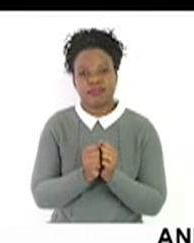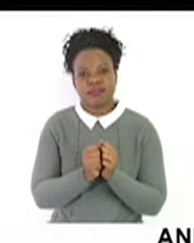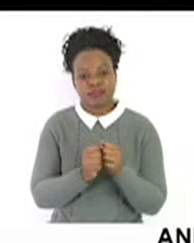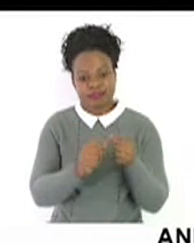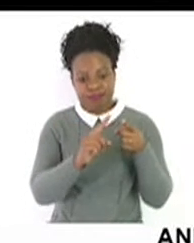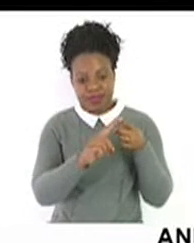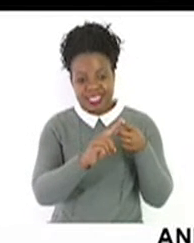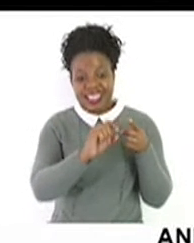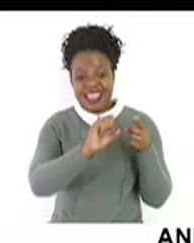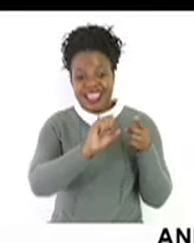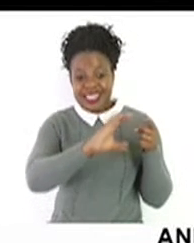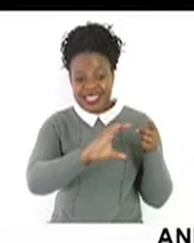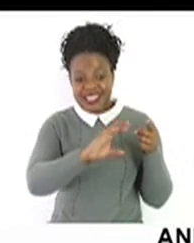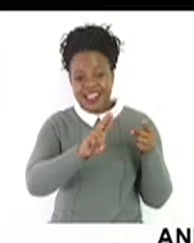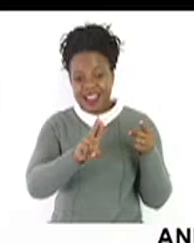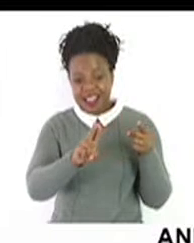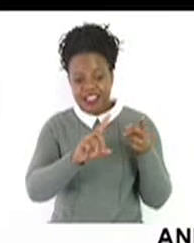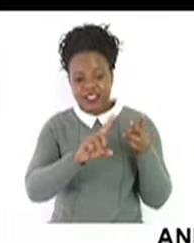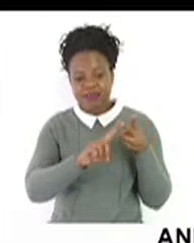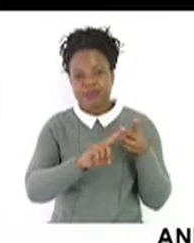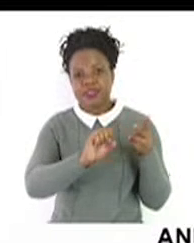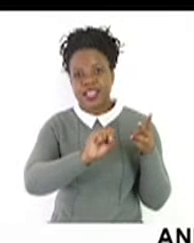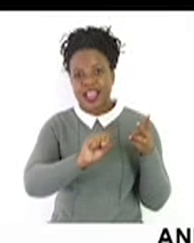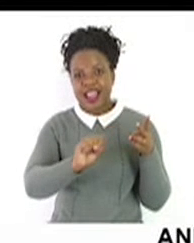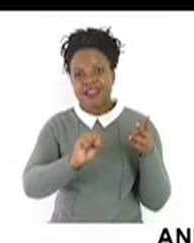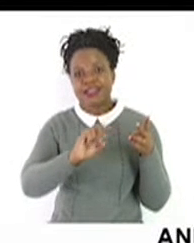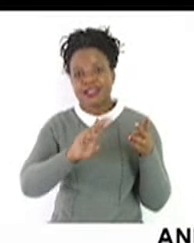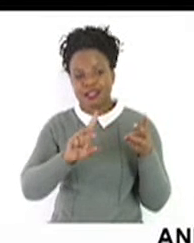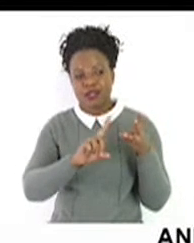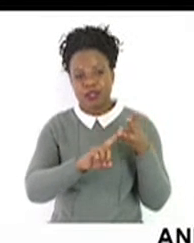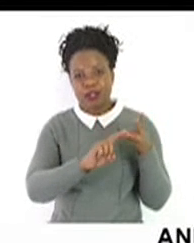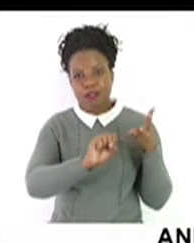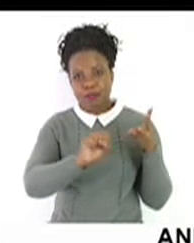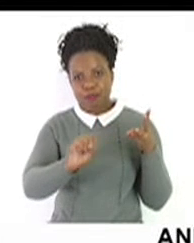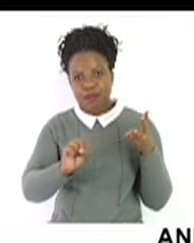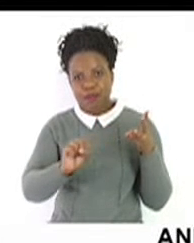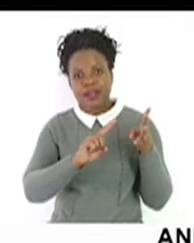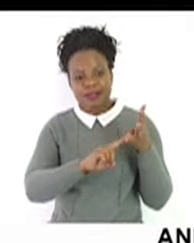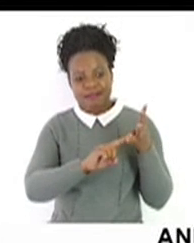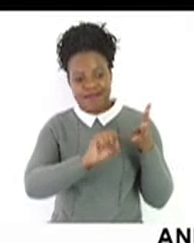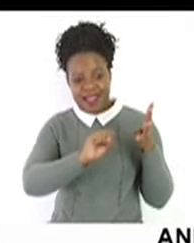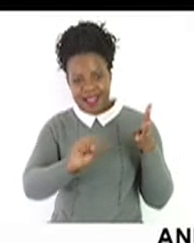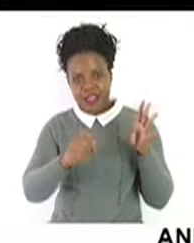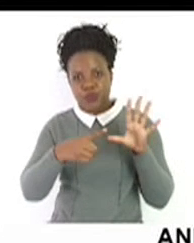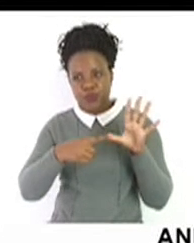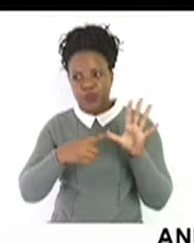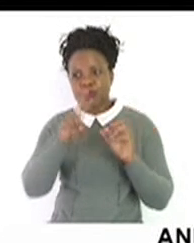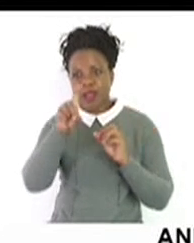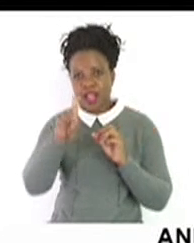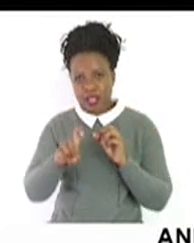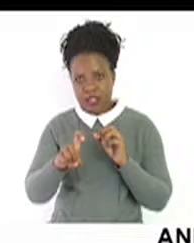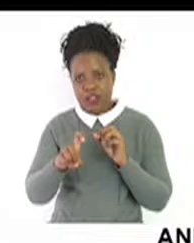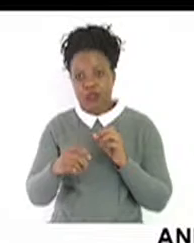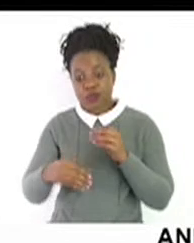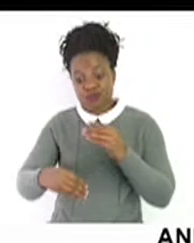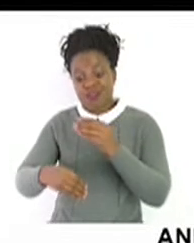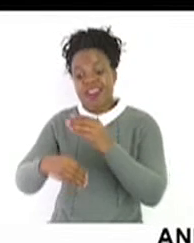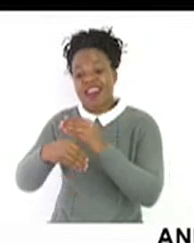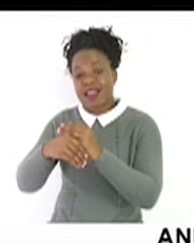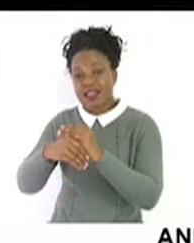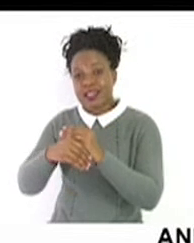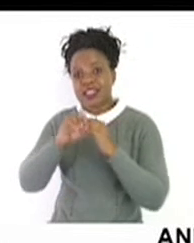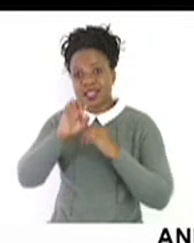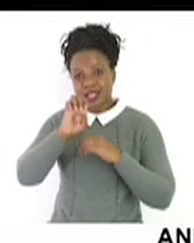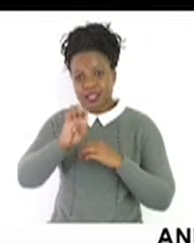CH, SH, SS, S, or X, we just